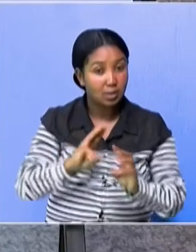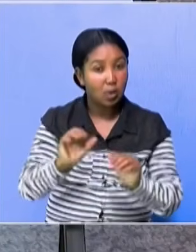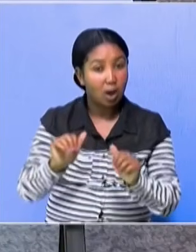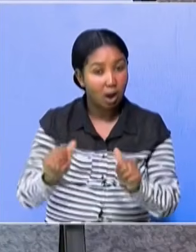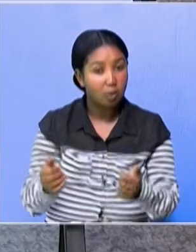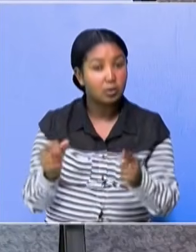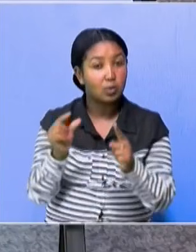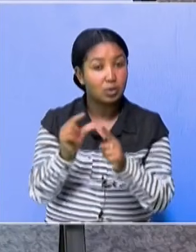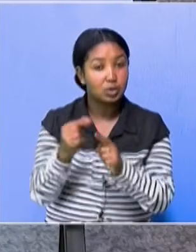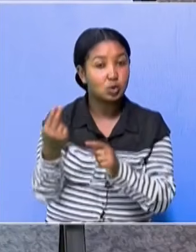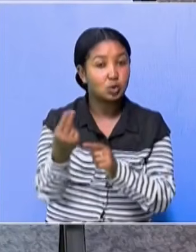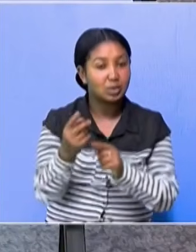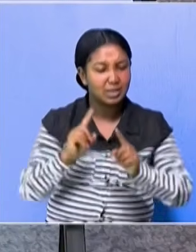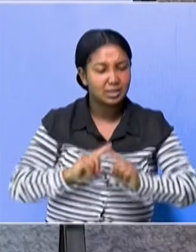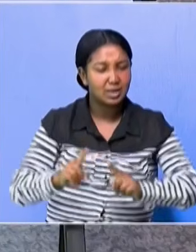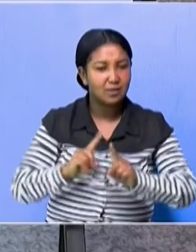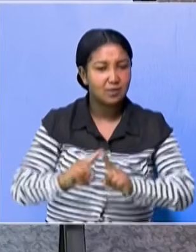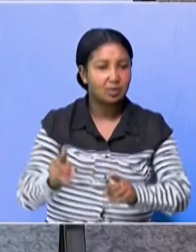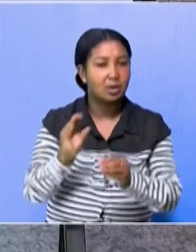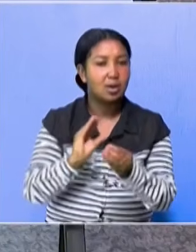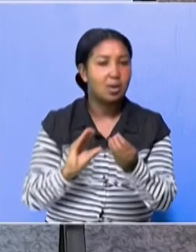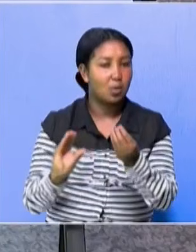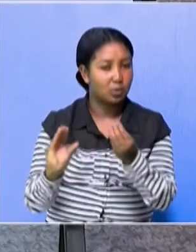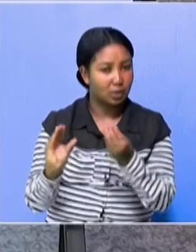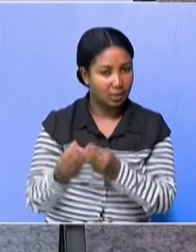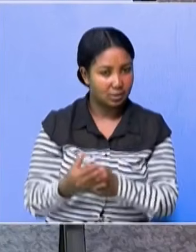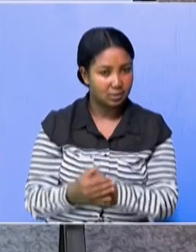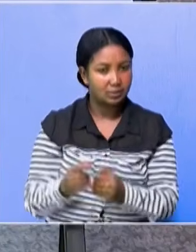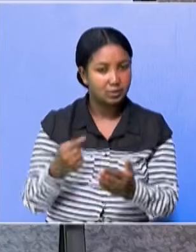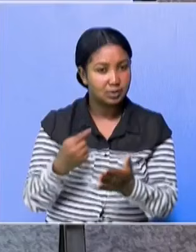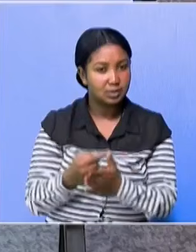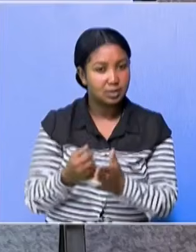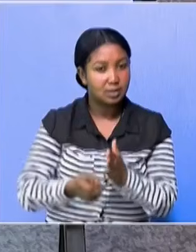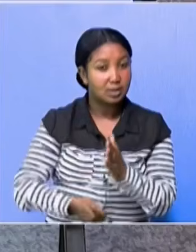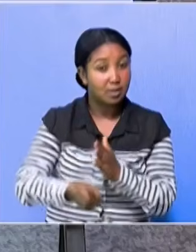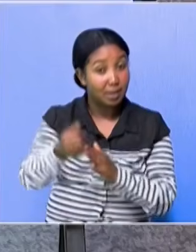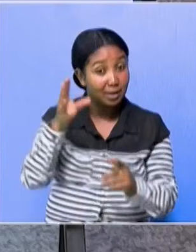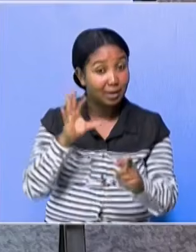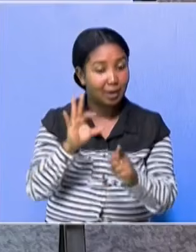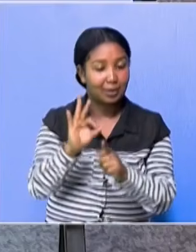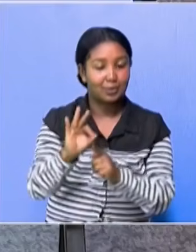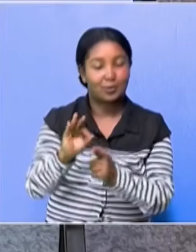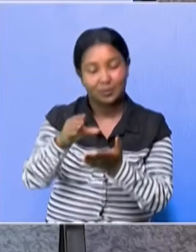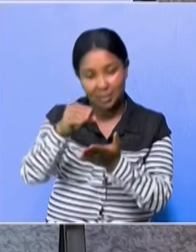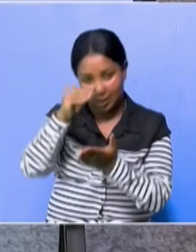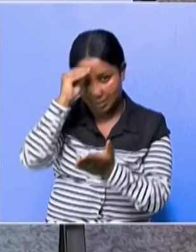these words are using in different contexts. This is the main target of the lesson.